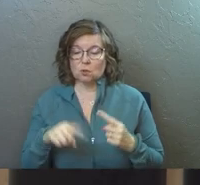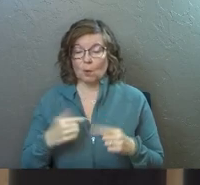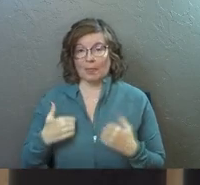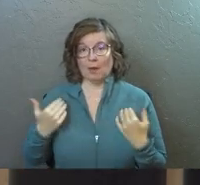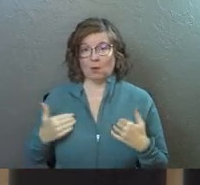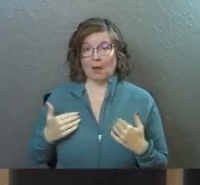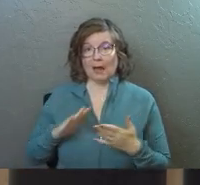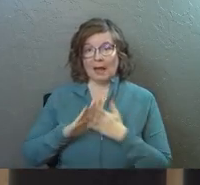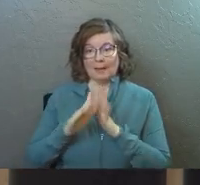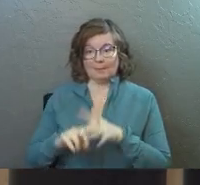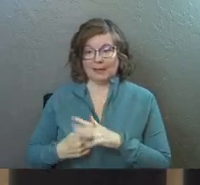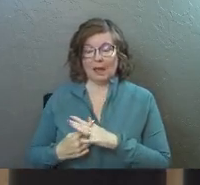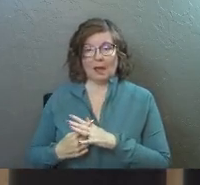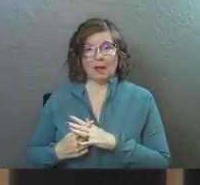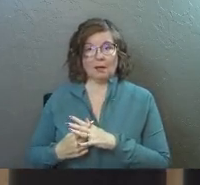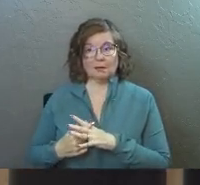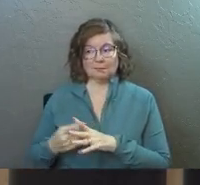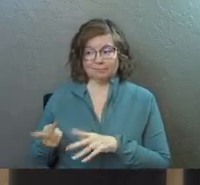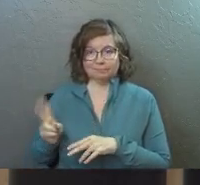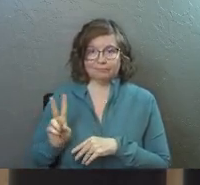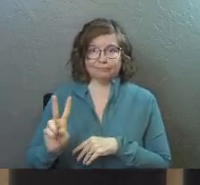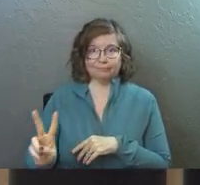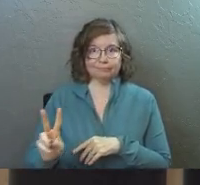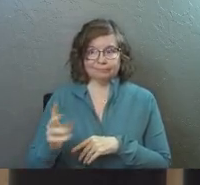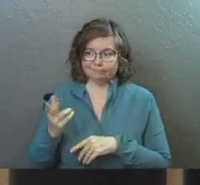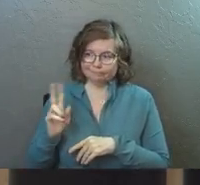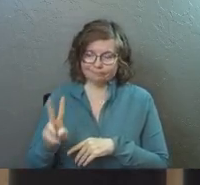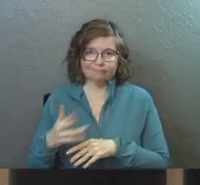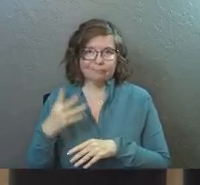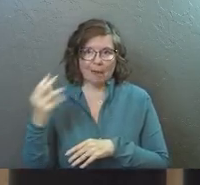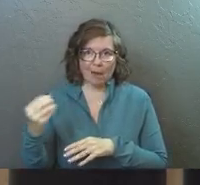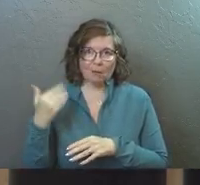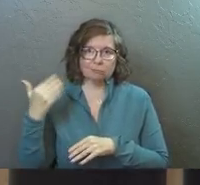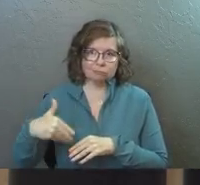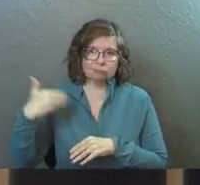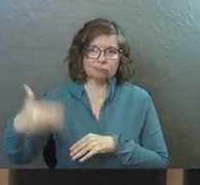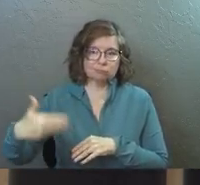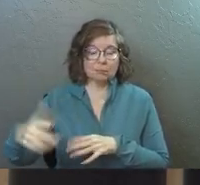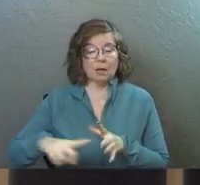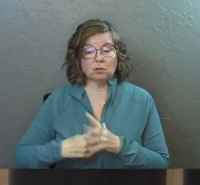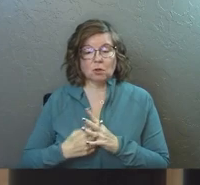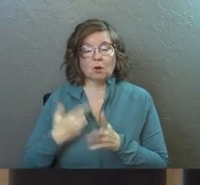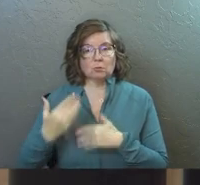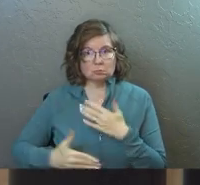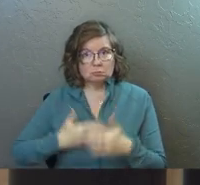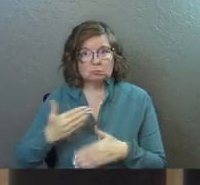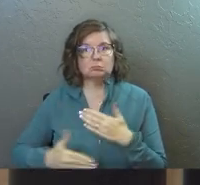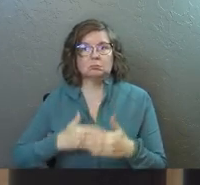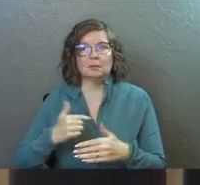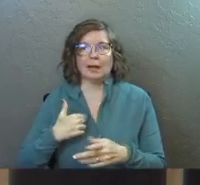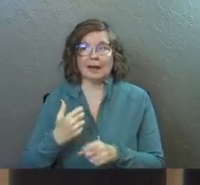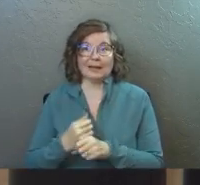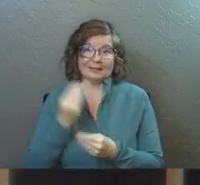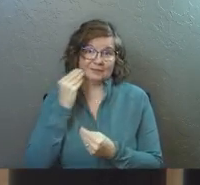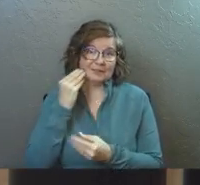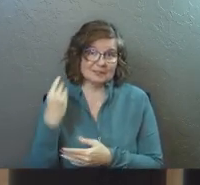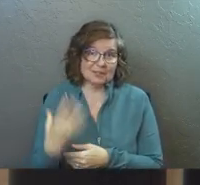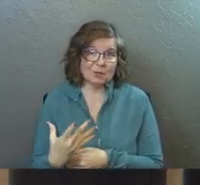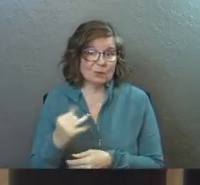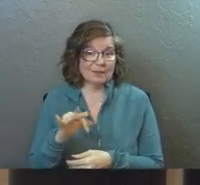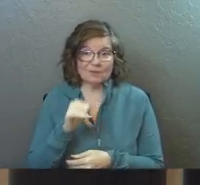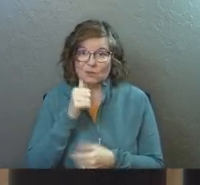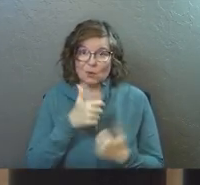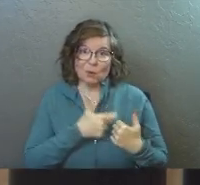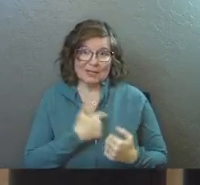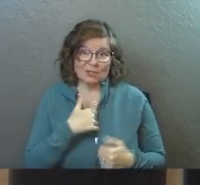they were young, I began to do that. And I took that bit of wisdom and started to walk in it. And I got to tell you, if